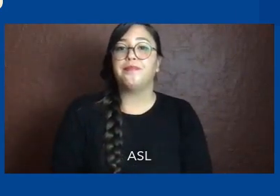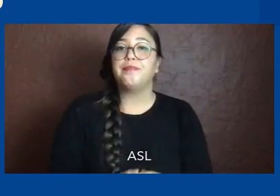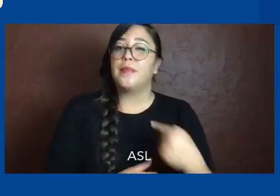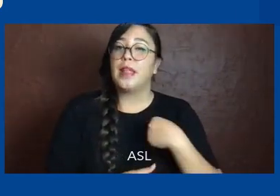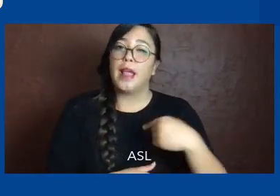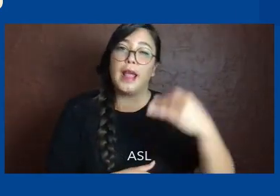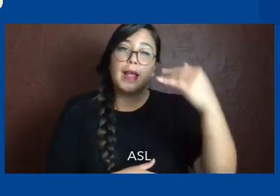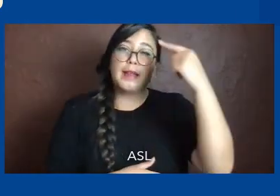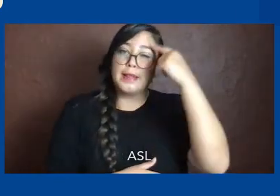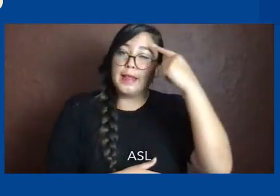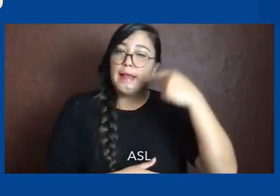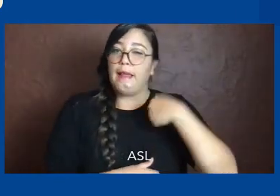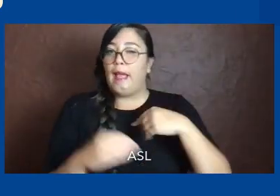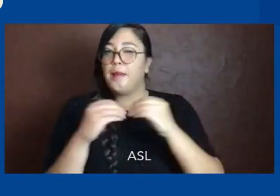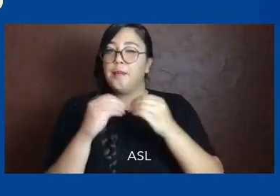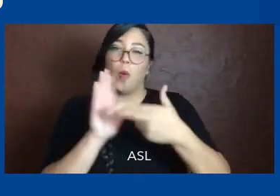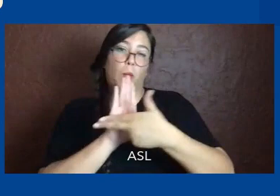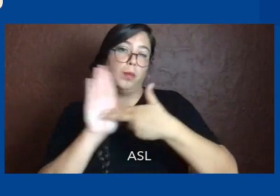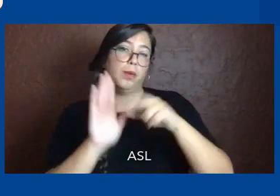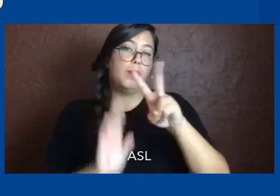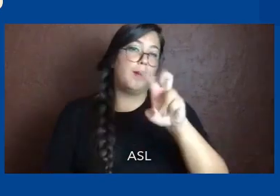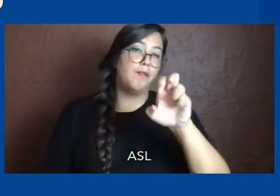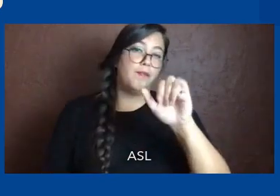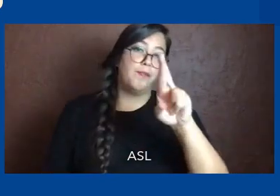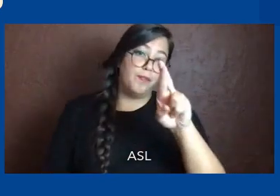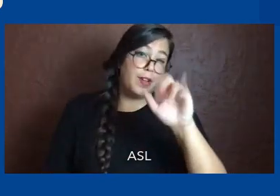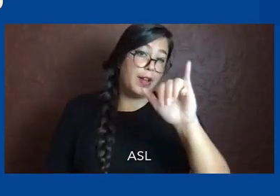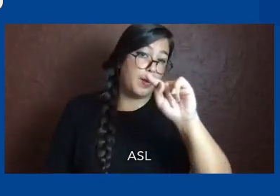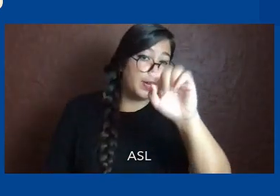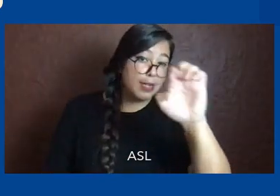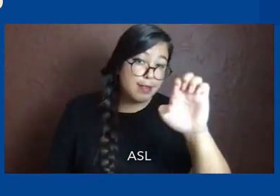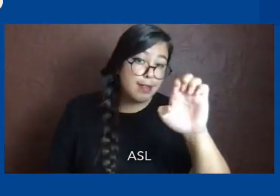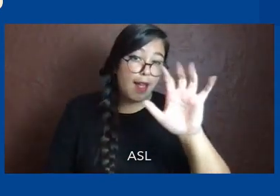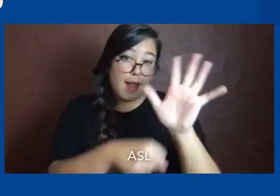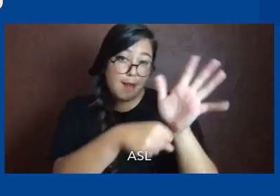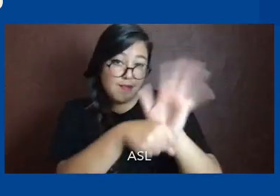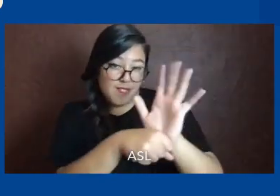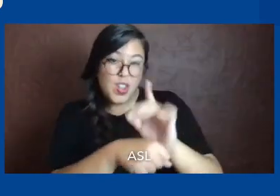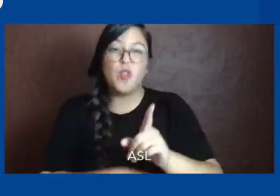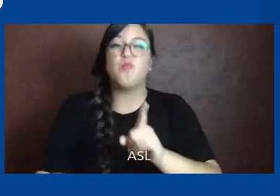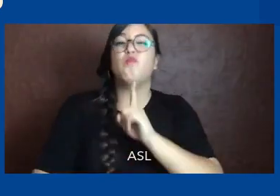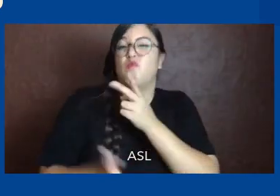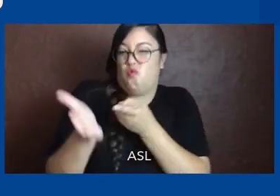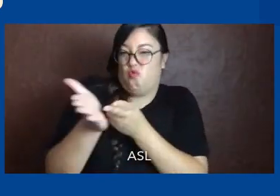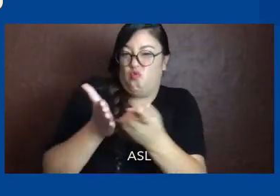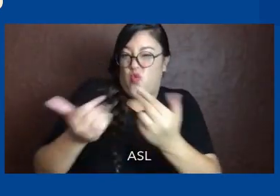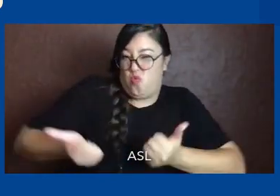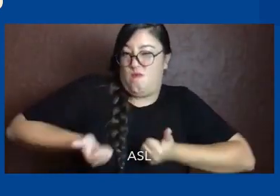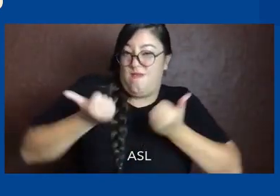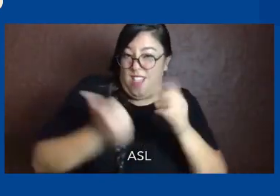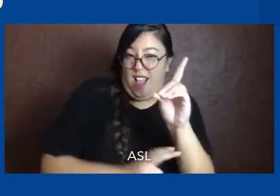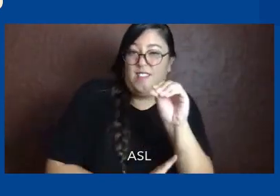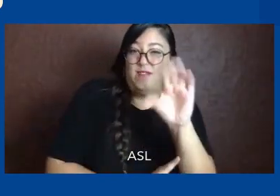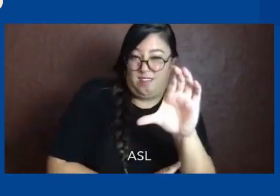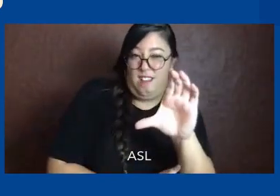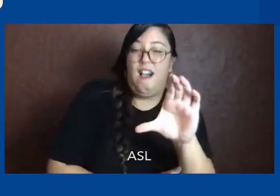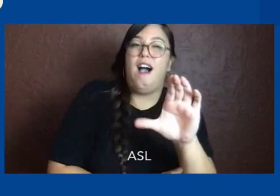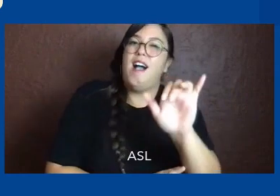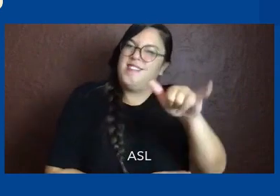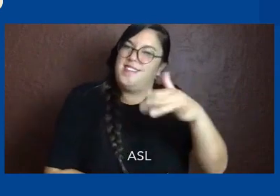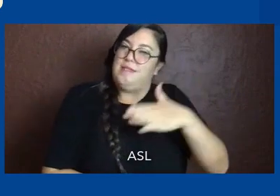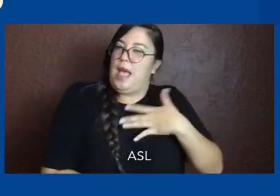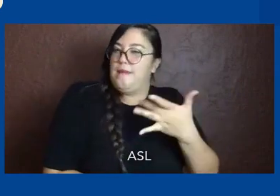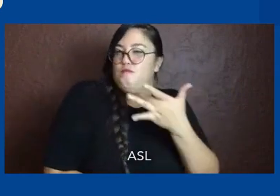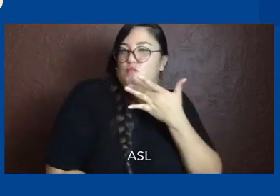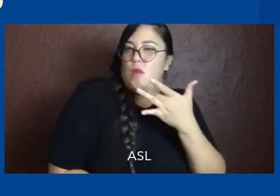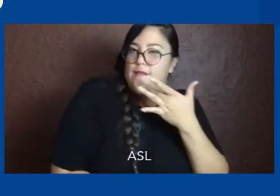verite documentary filmmaker or cinematographer. And I think that's because I'm keen on doing verite and I can do